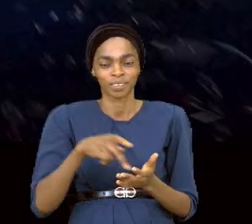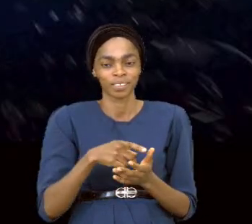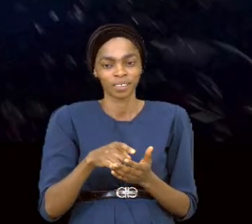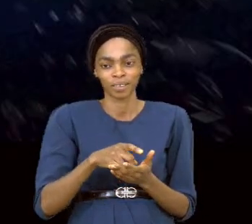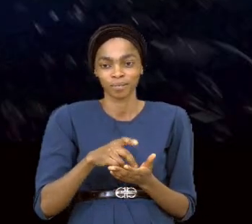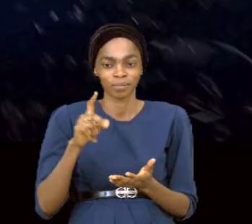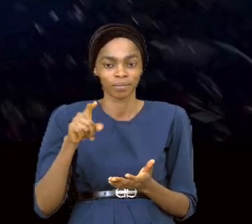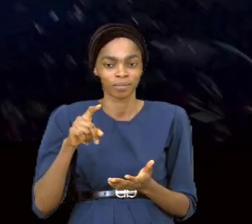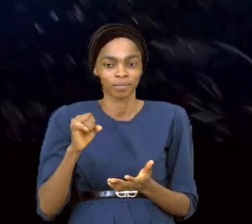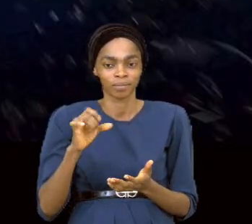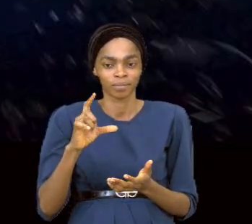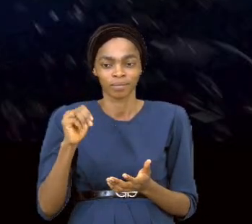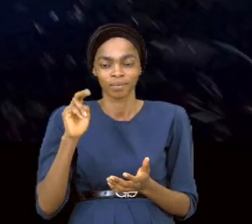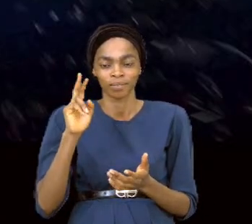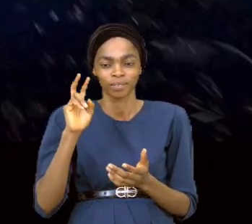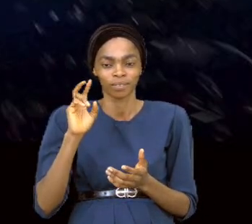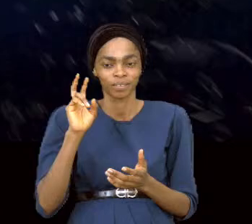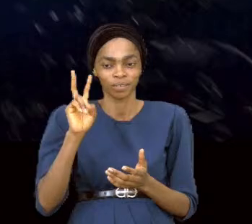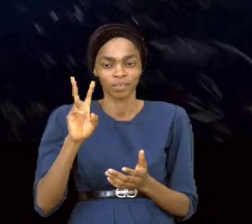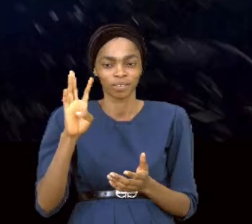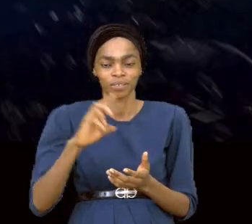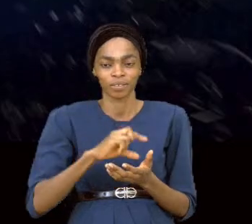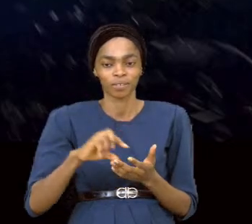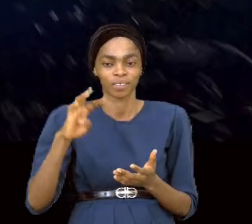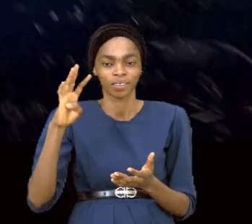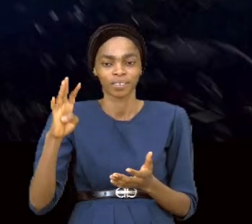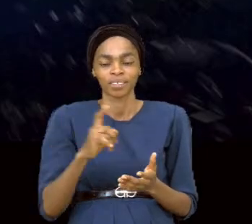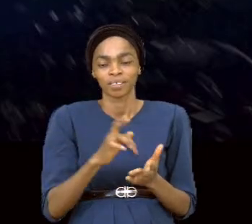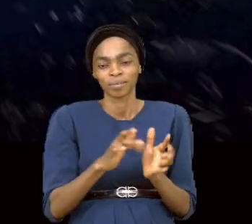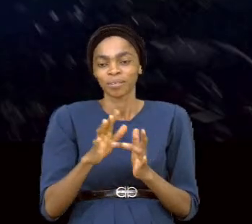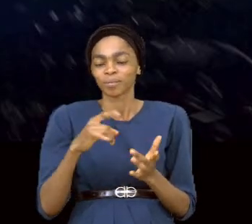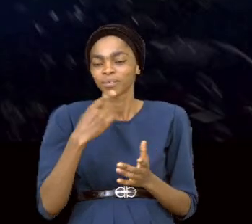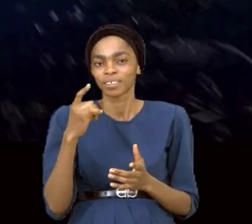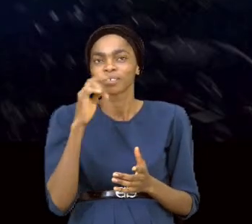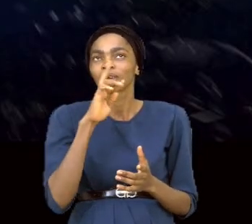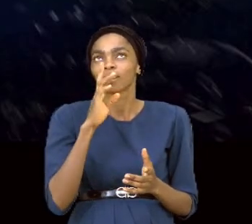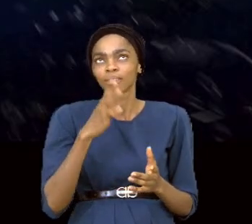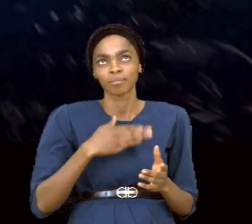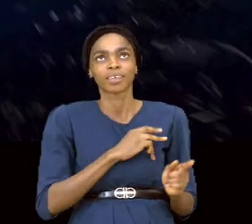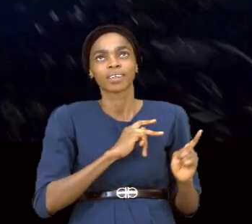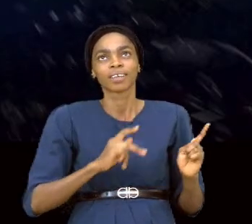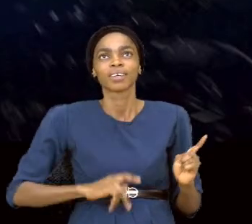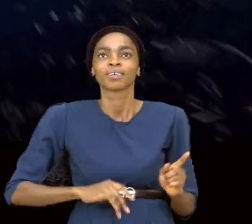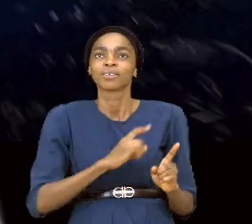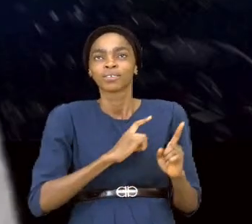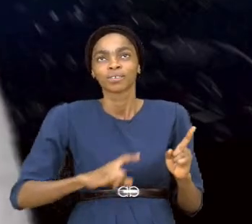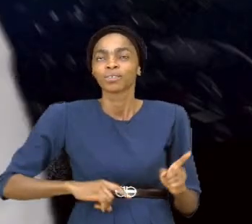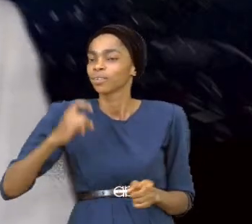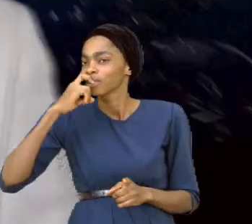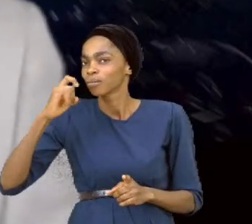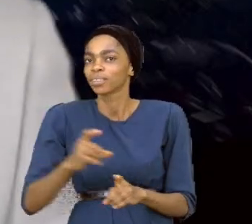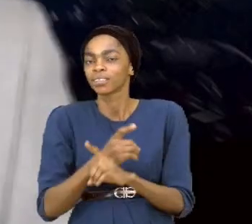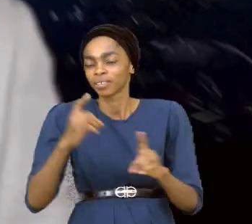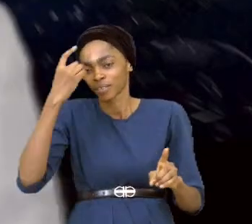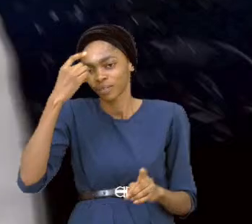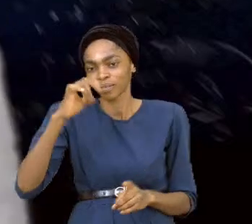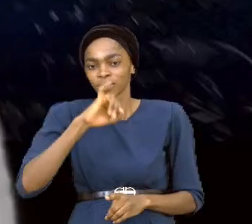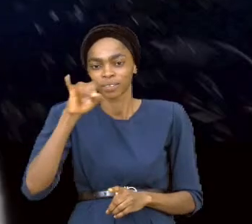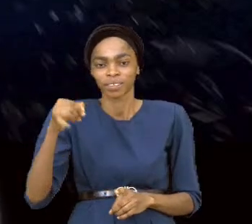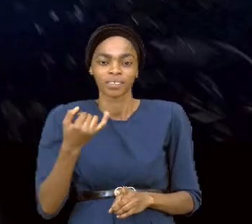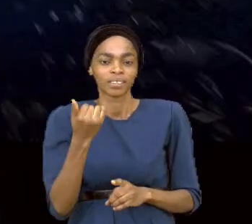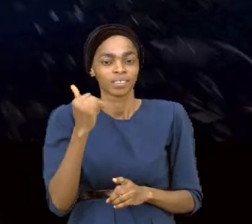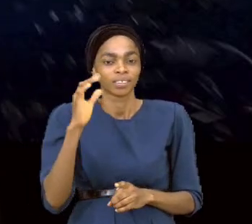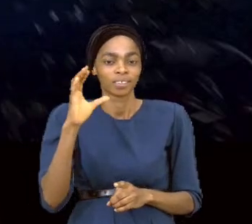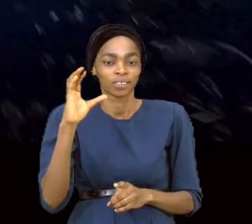my King, O God. Command deliverances for Jacob. The Bible is full of testimonies